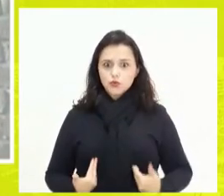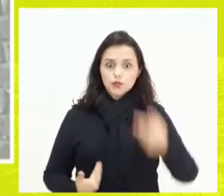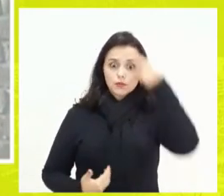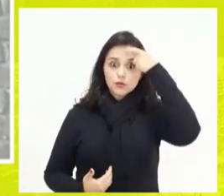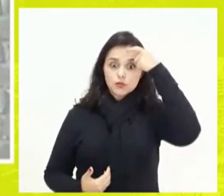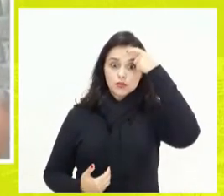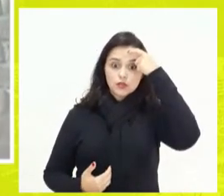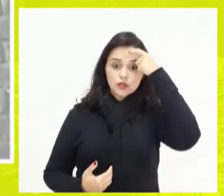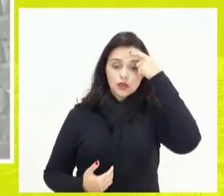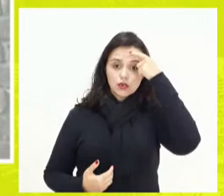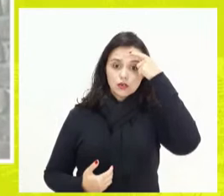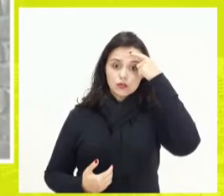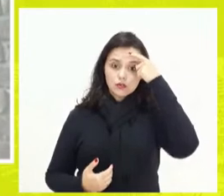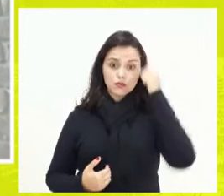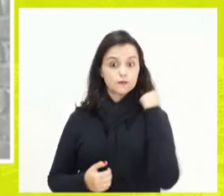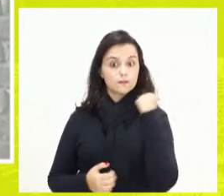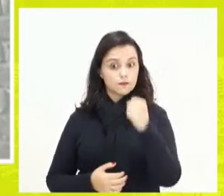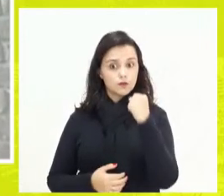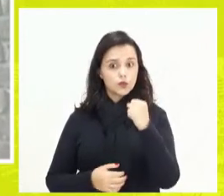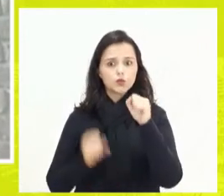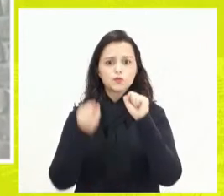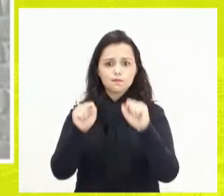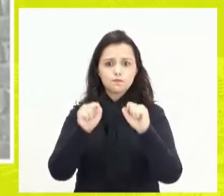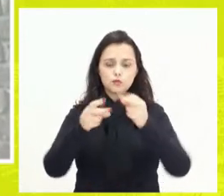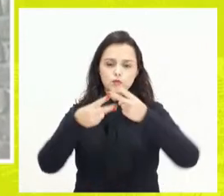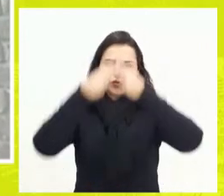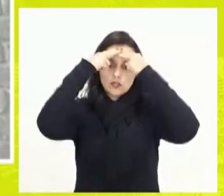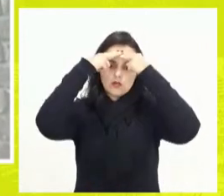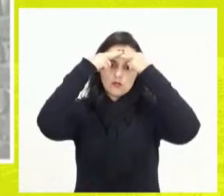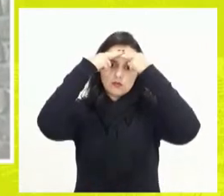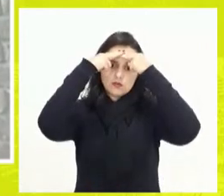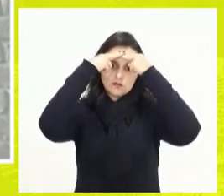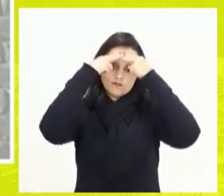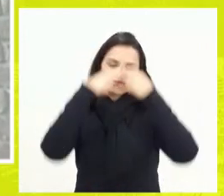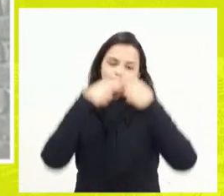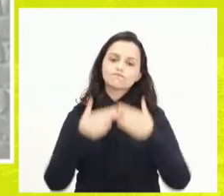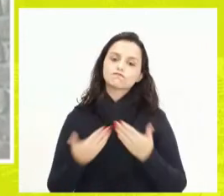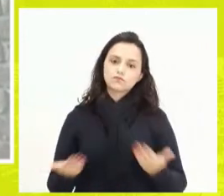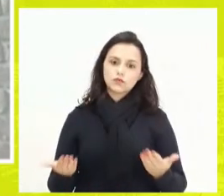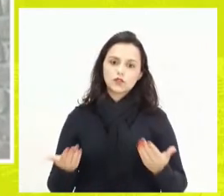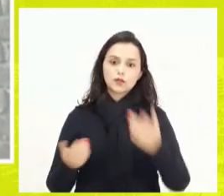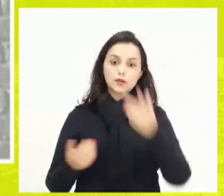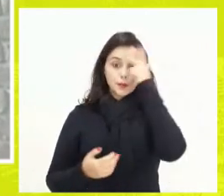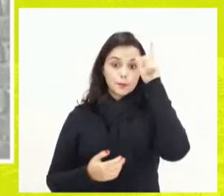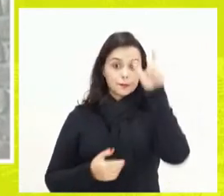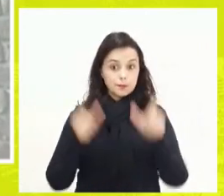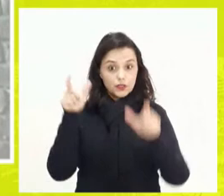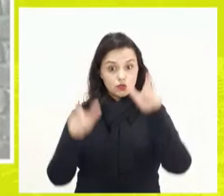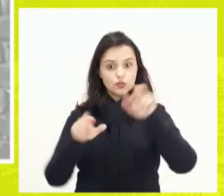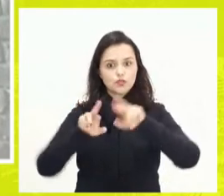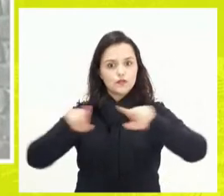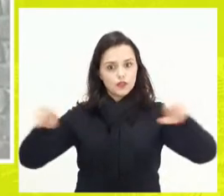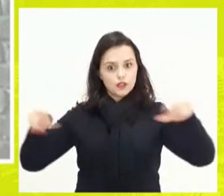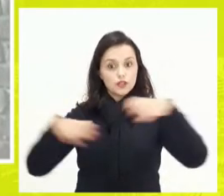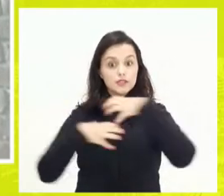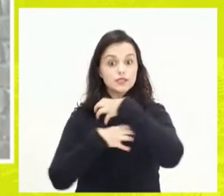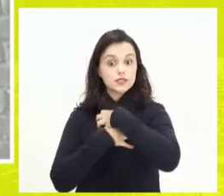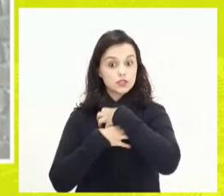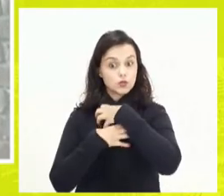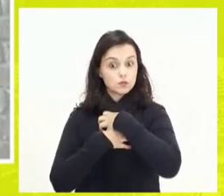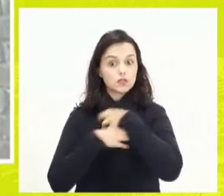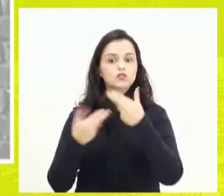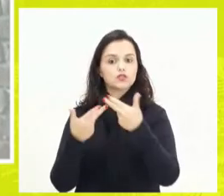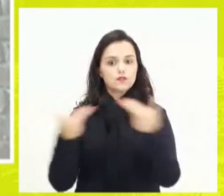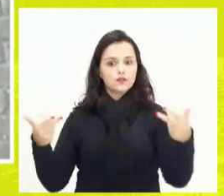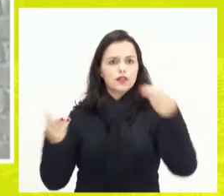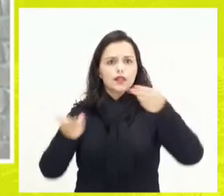emotional that can be traumatic of course different people will interpret what's